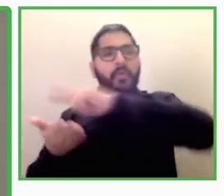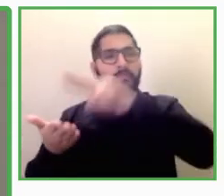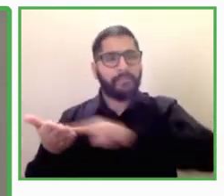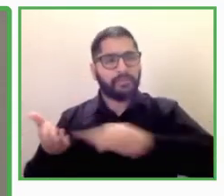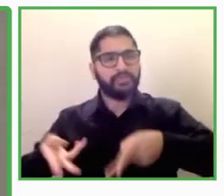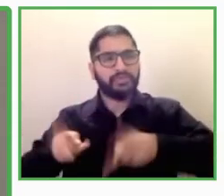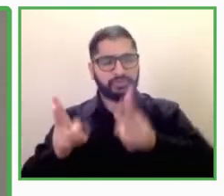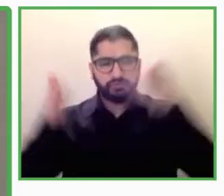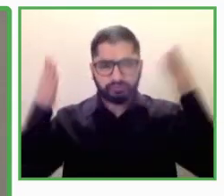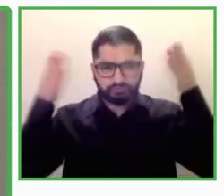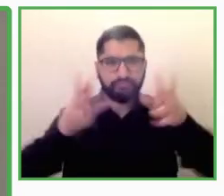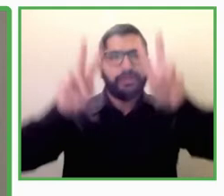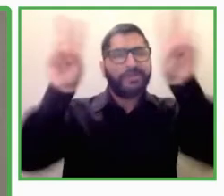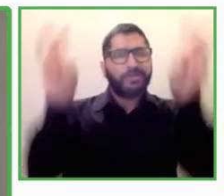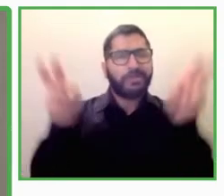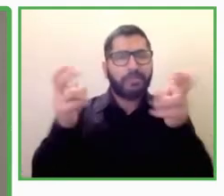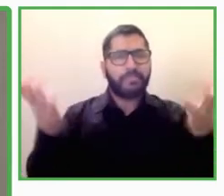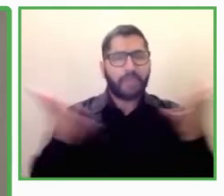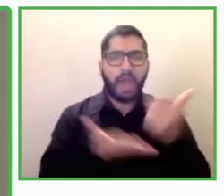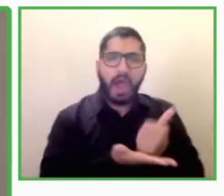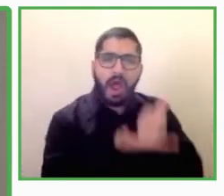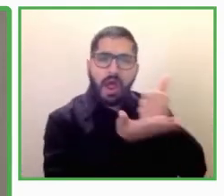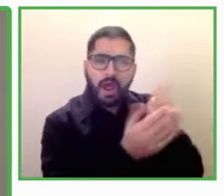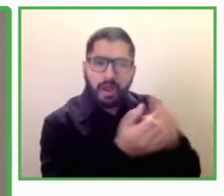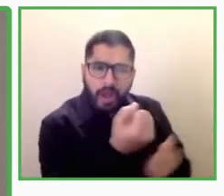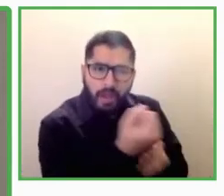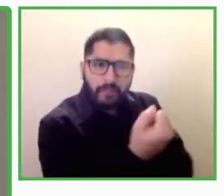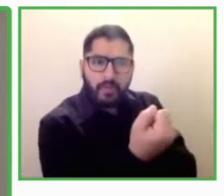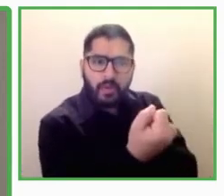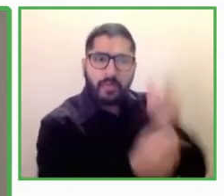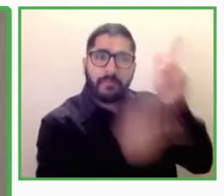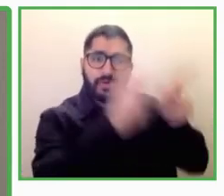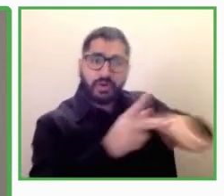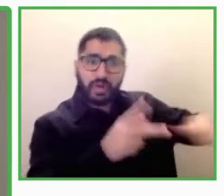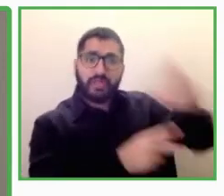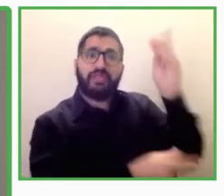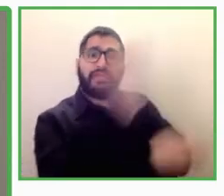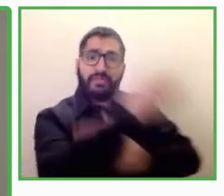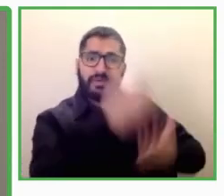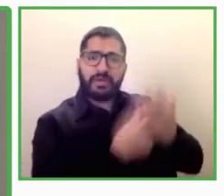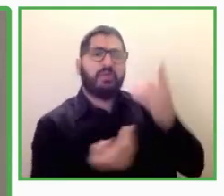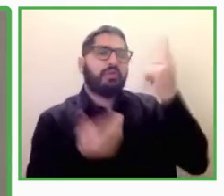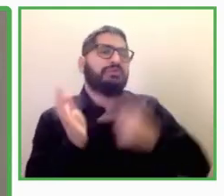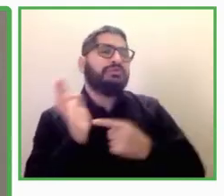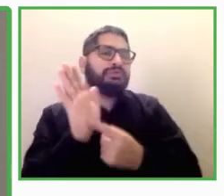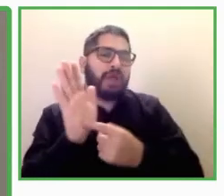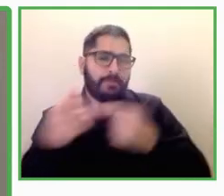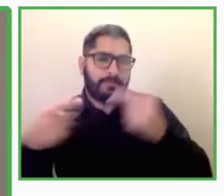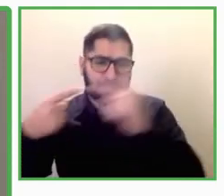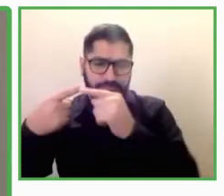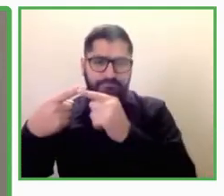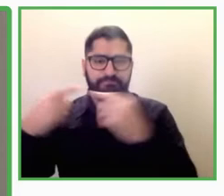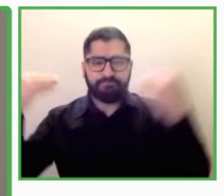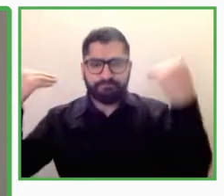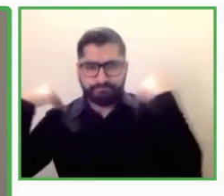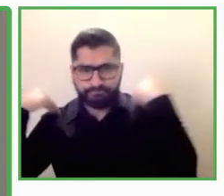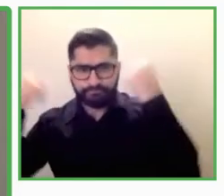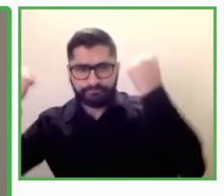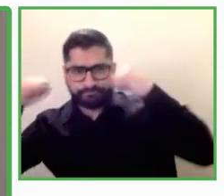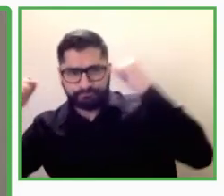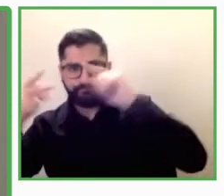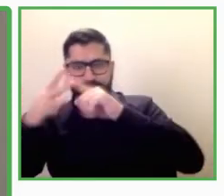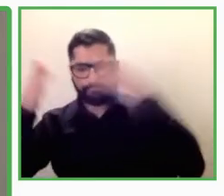And they referred to education, professional training, retention